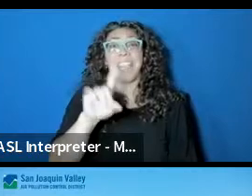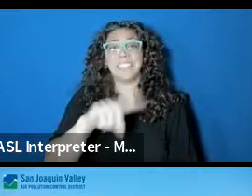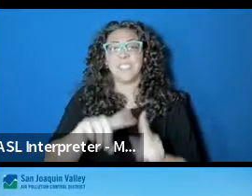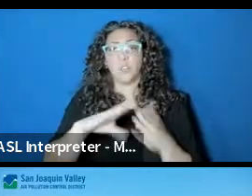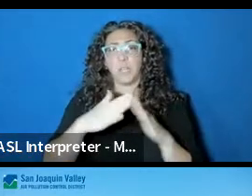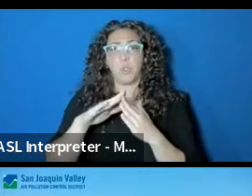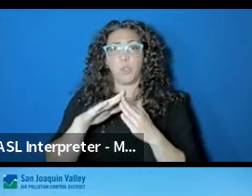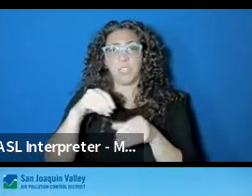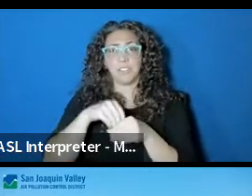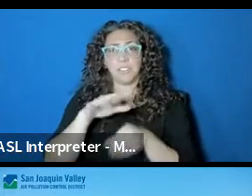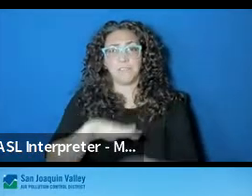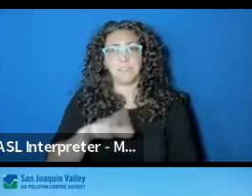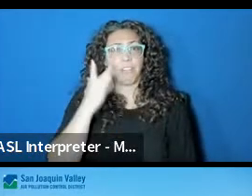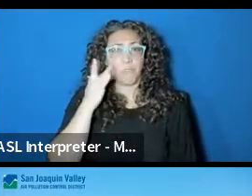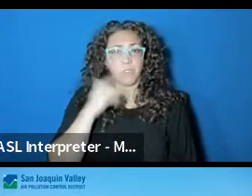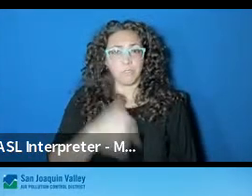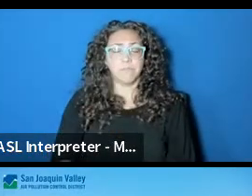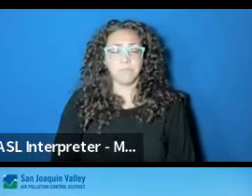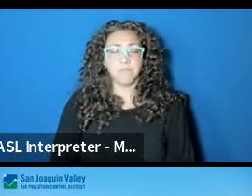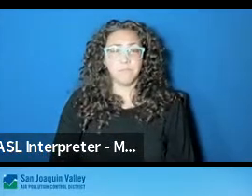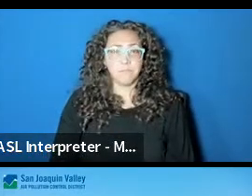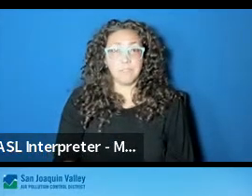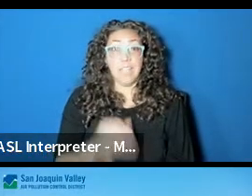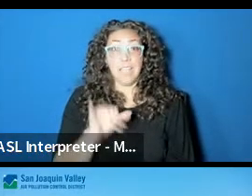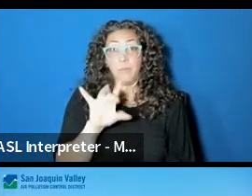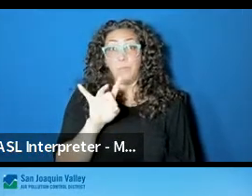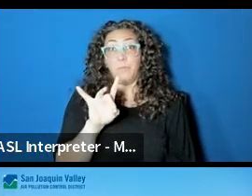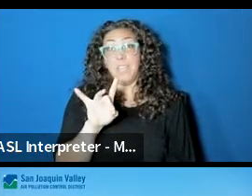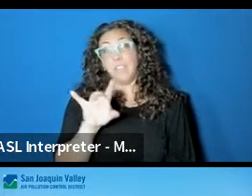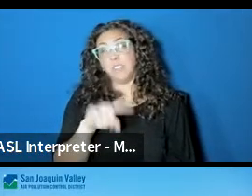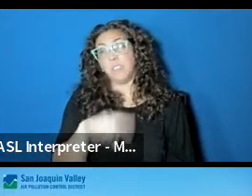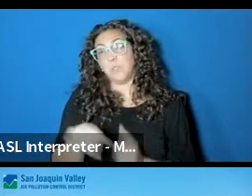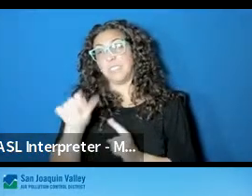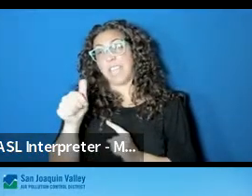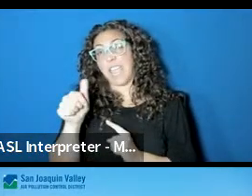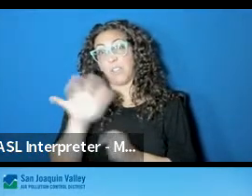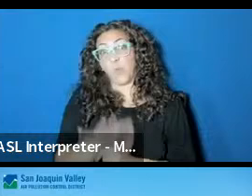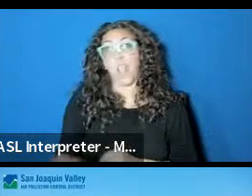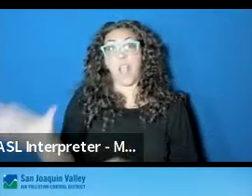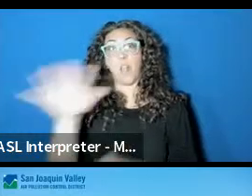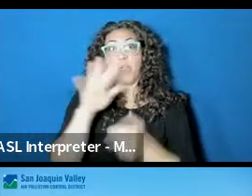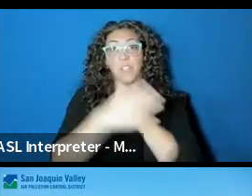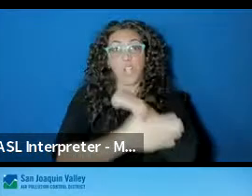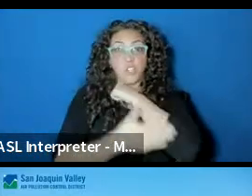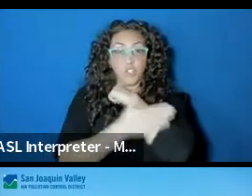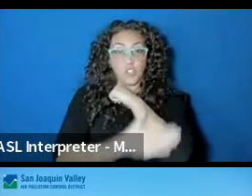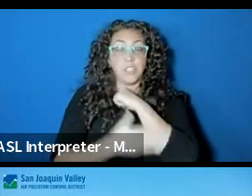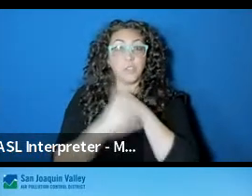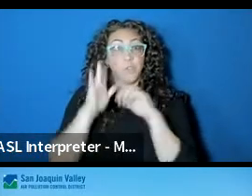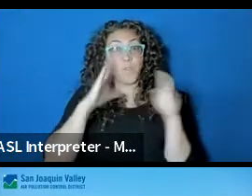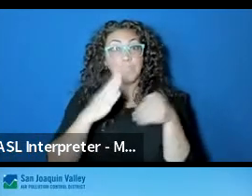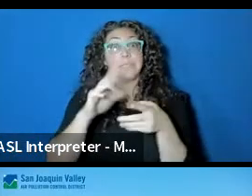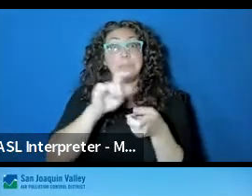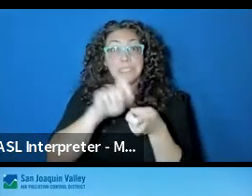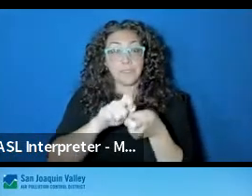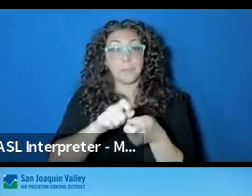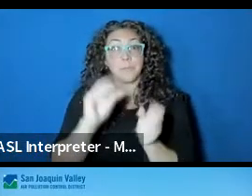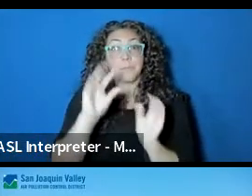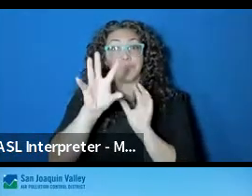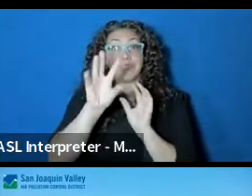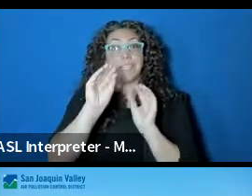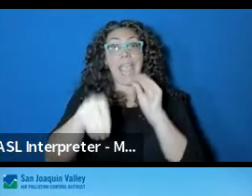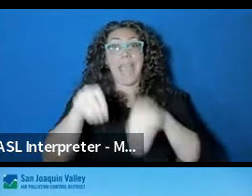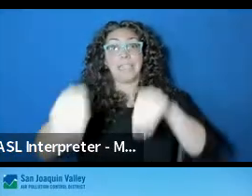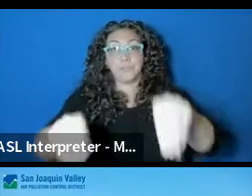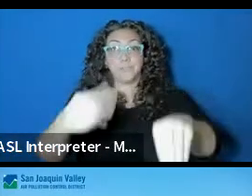in California, and now 8 or 10 throughout the country to focus on greening, in particularly for health. And what